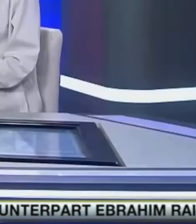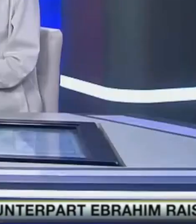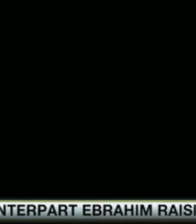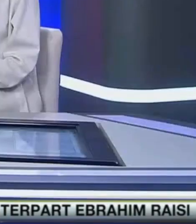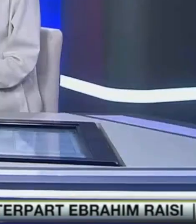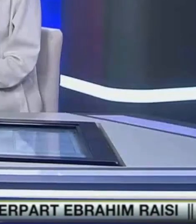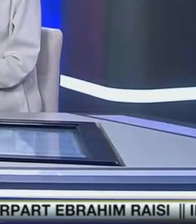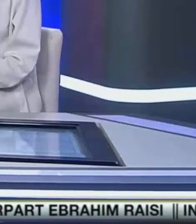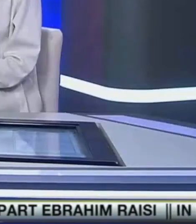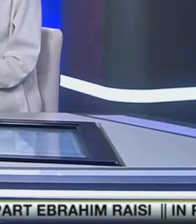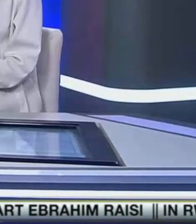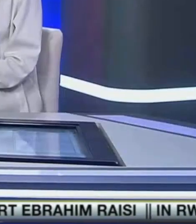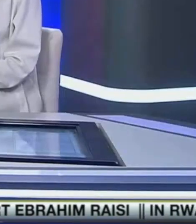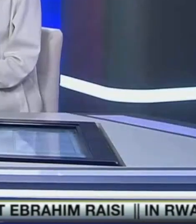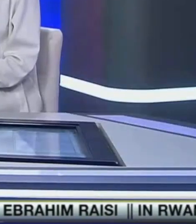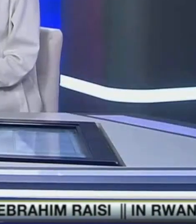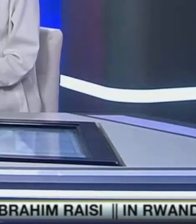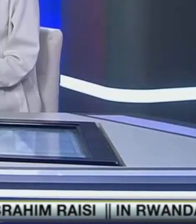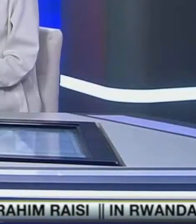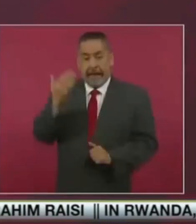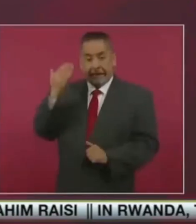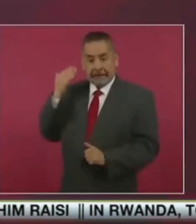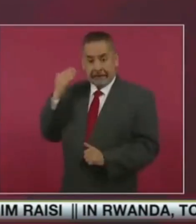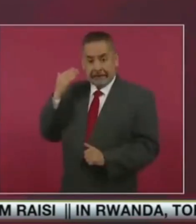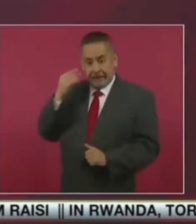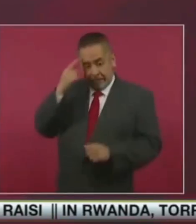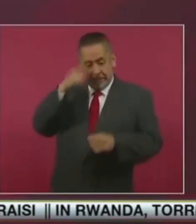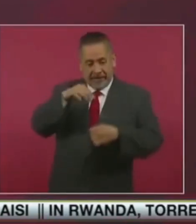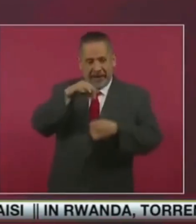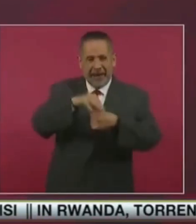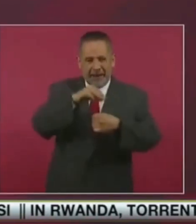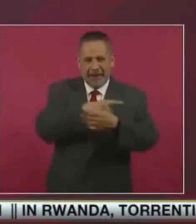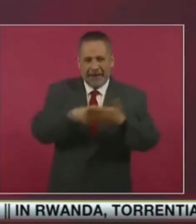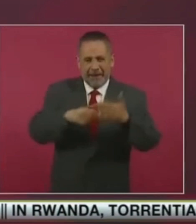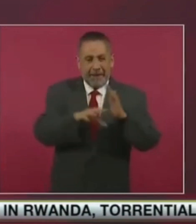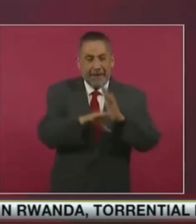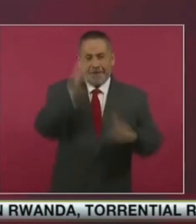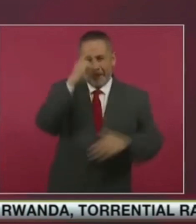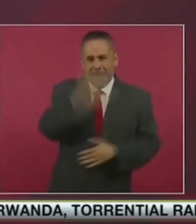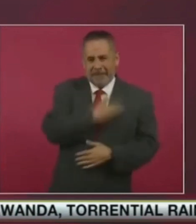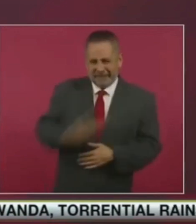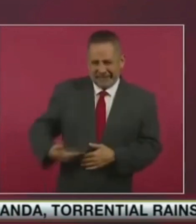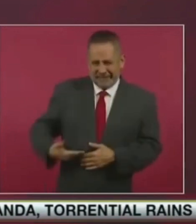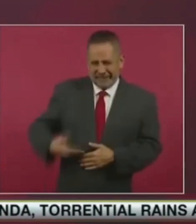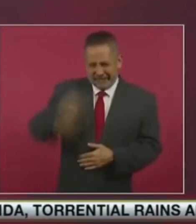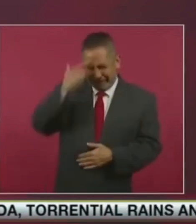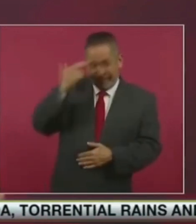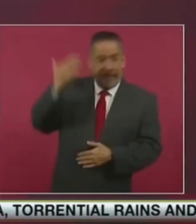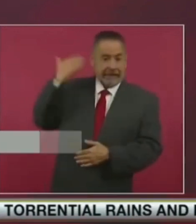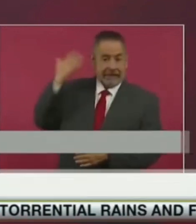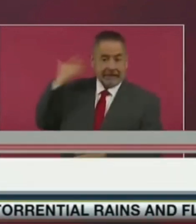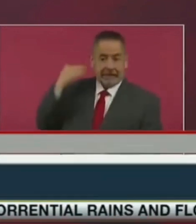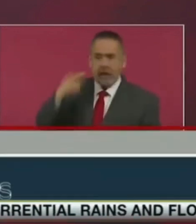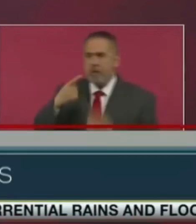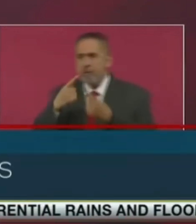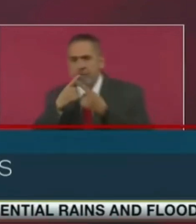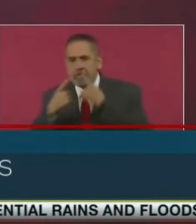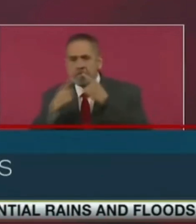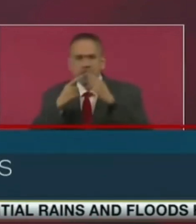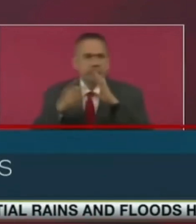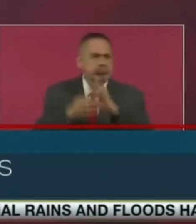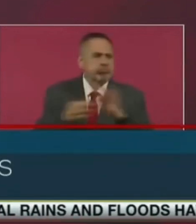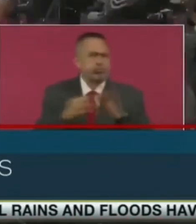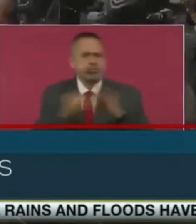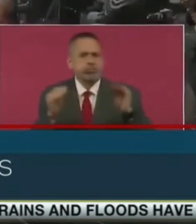that meal will be shipped from China. The president made a statement during his morning briefing on Friday where